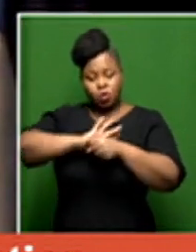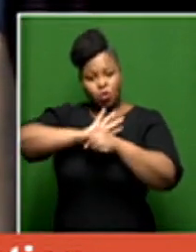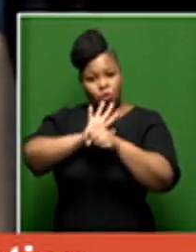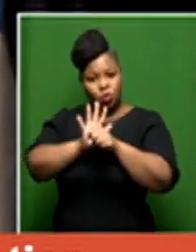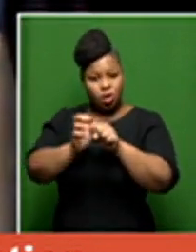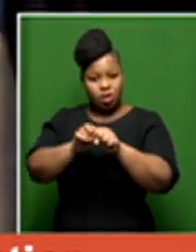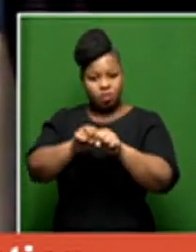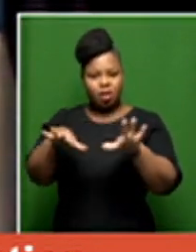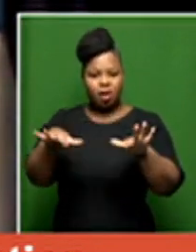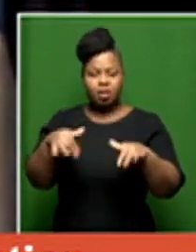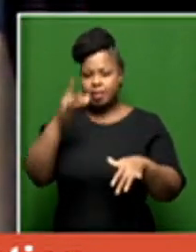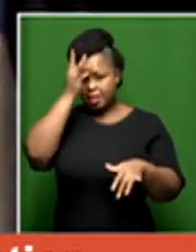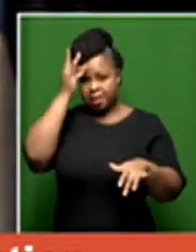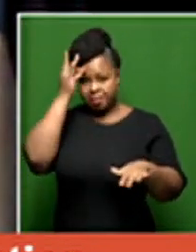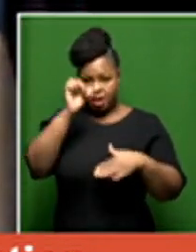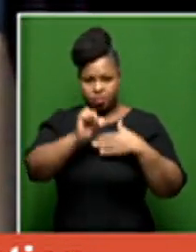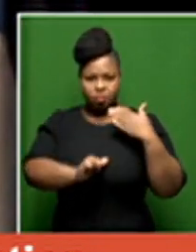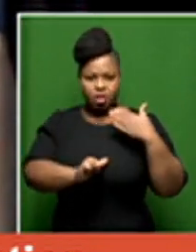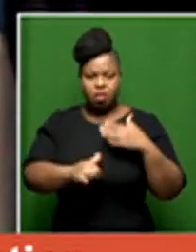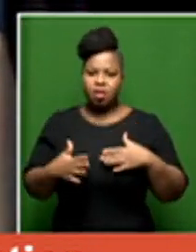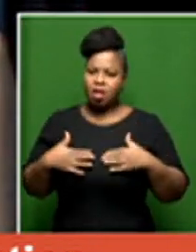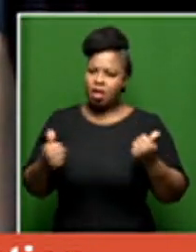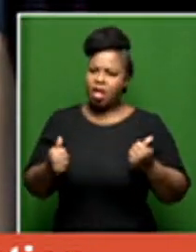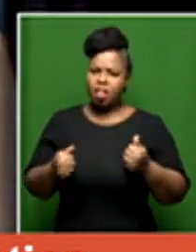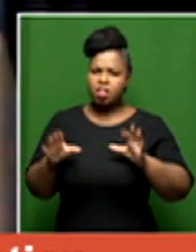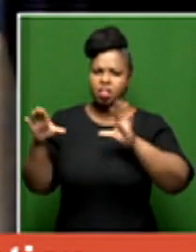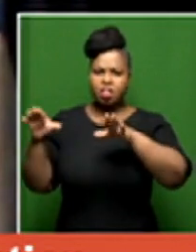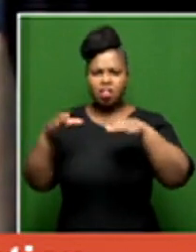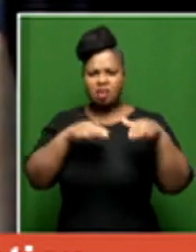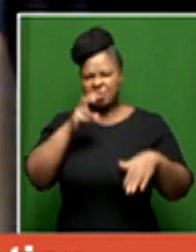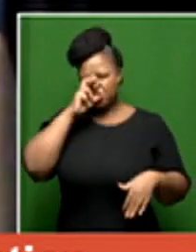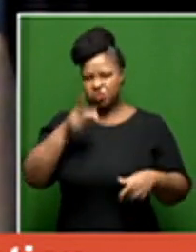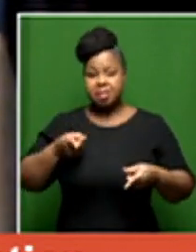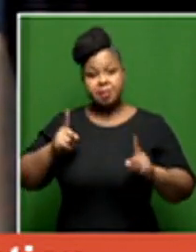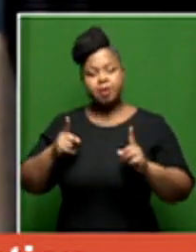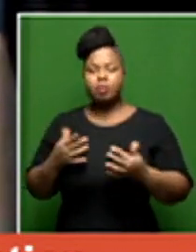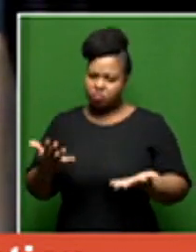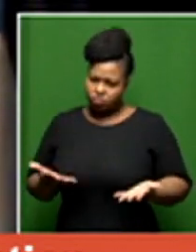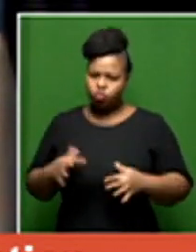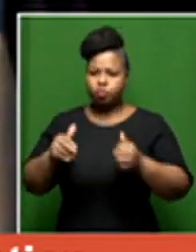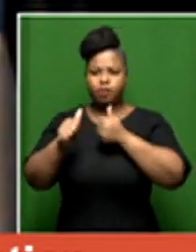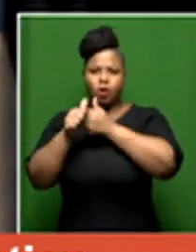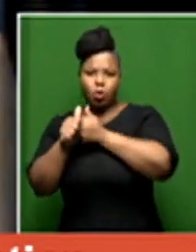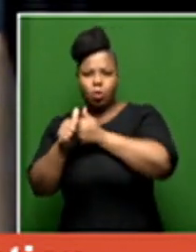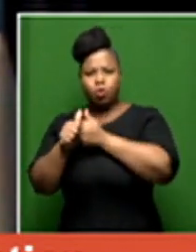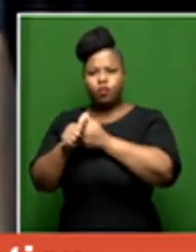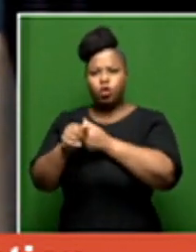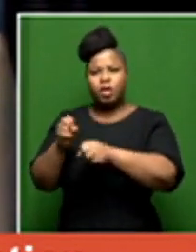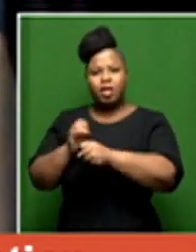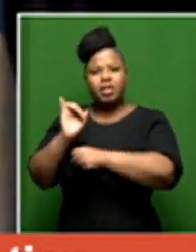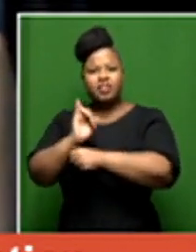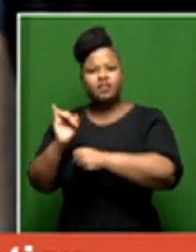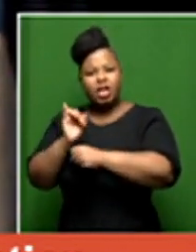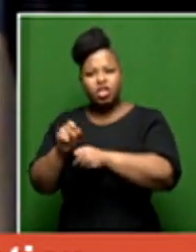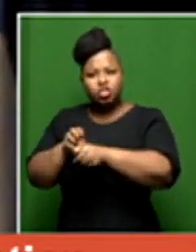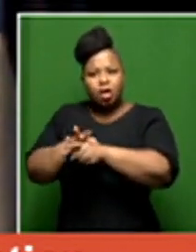in March, health facilities have been very, very strict on adhering to the infection control measures.